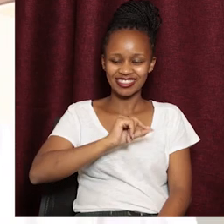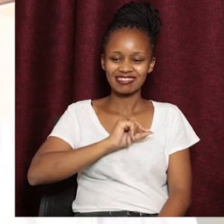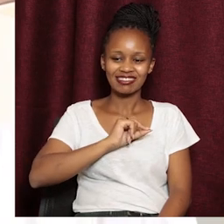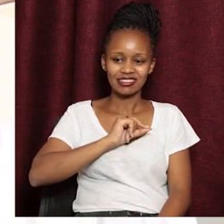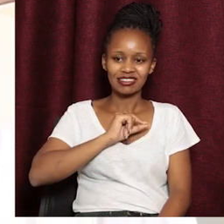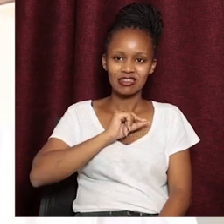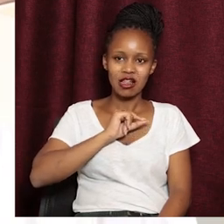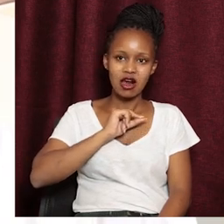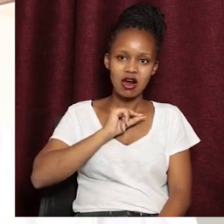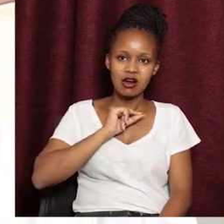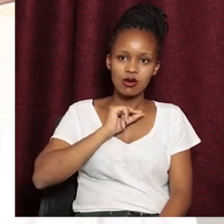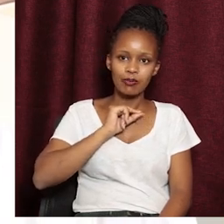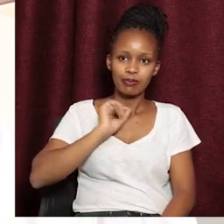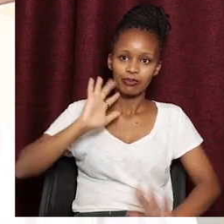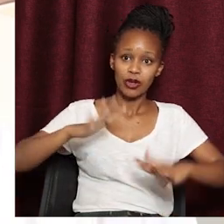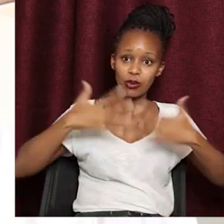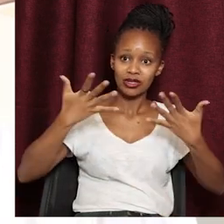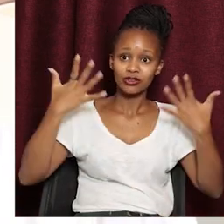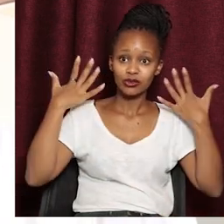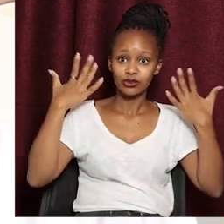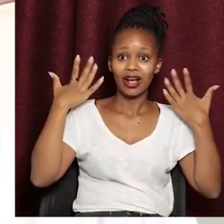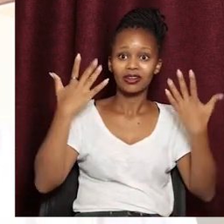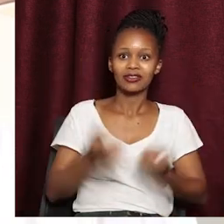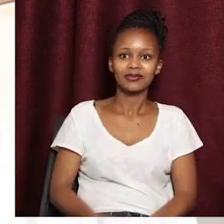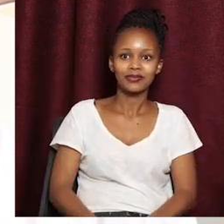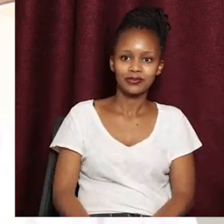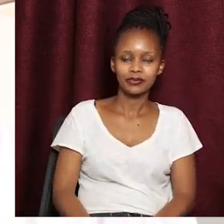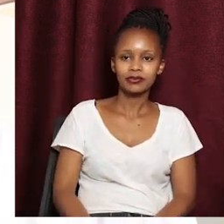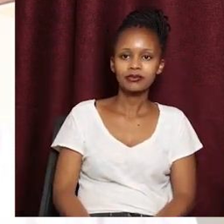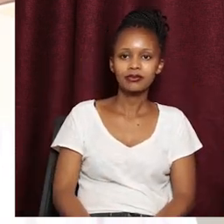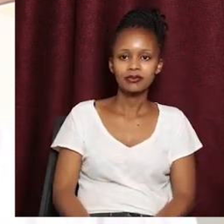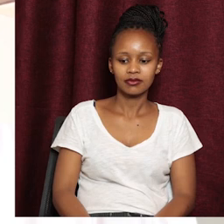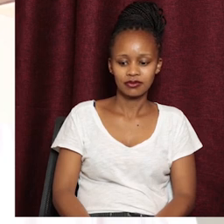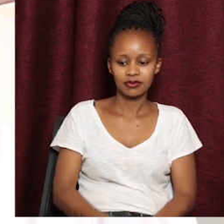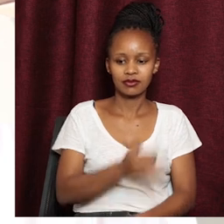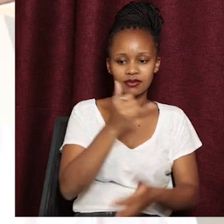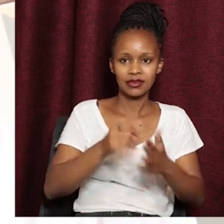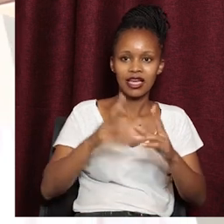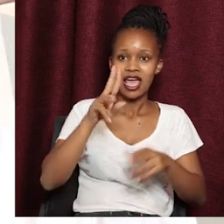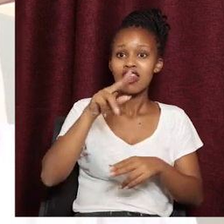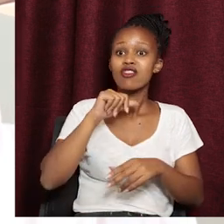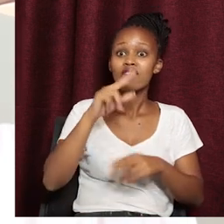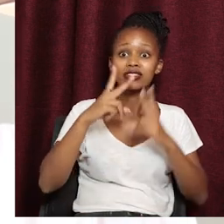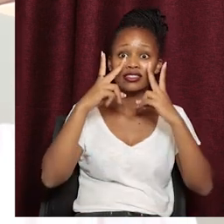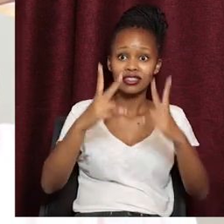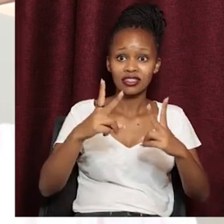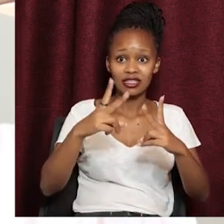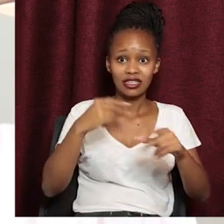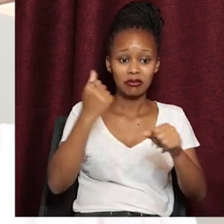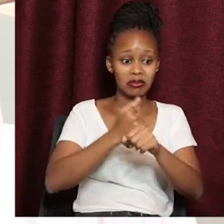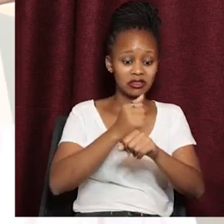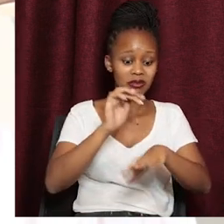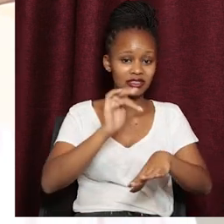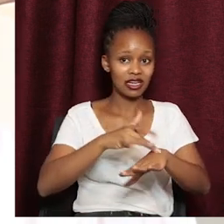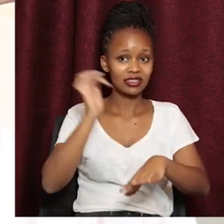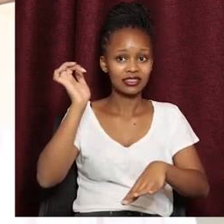What is eternal, however, is unseen, it cannot be touched. Number